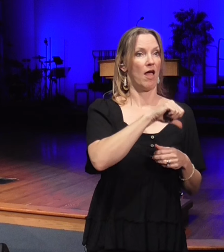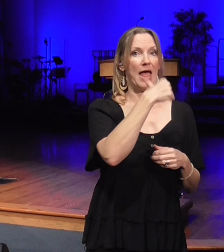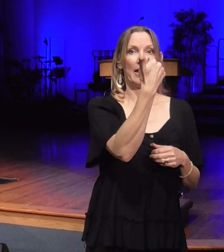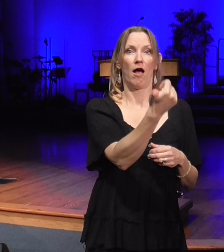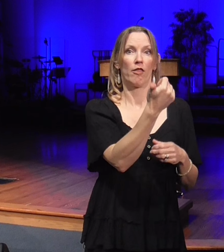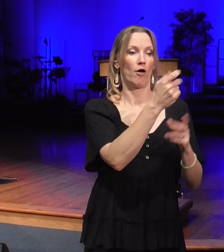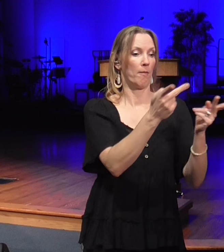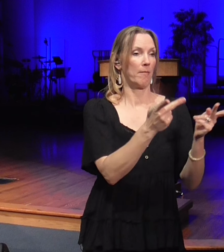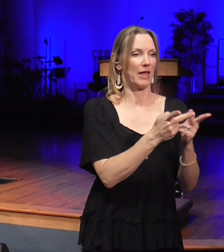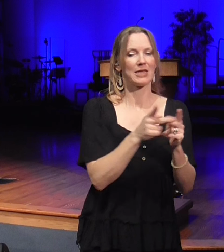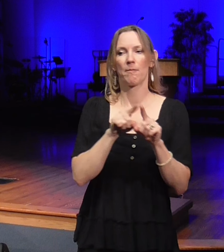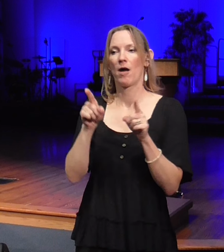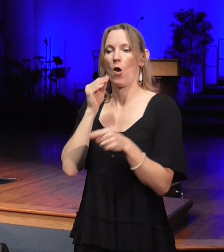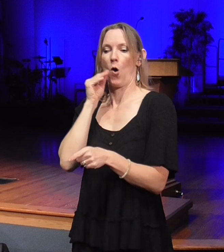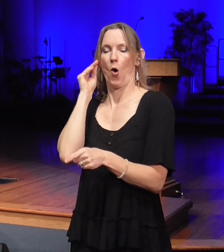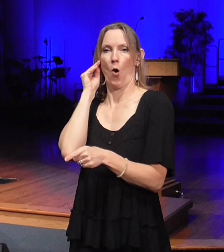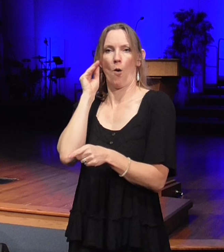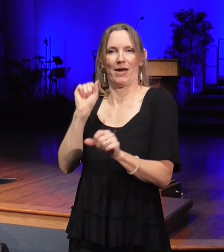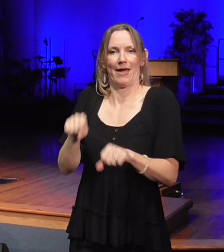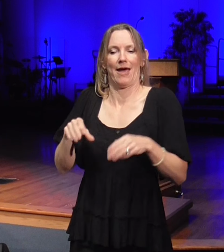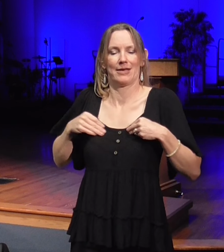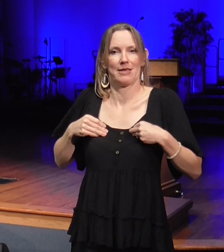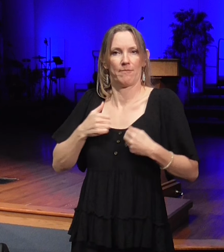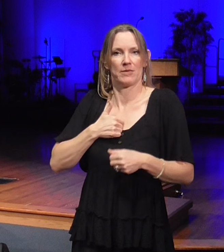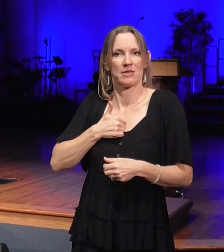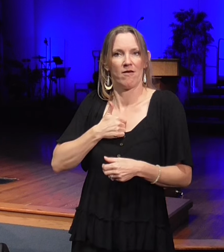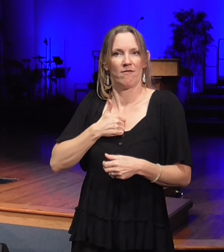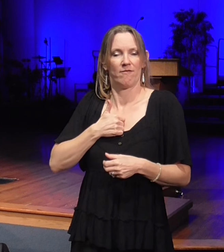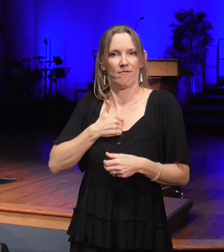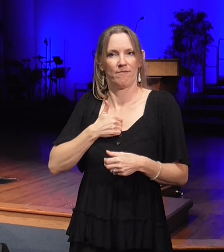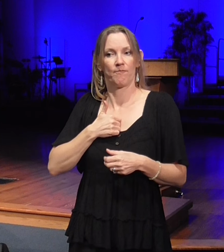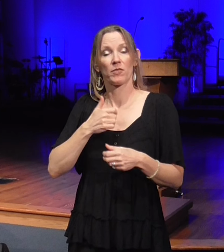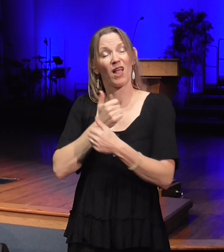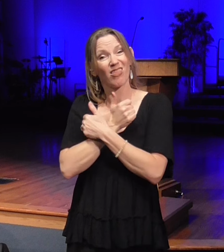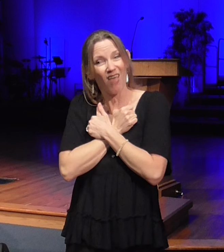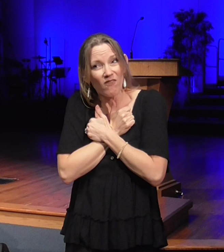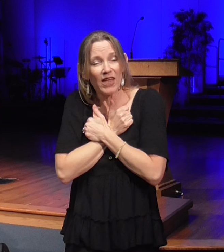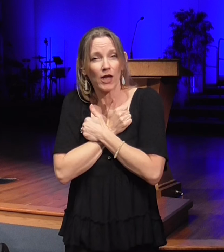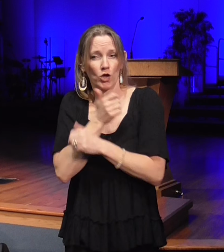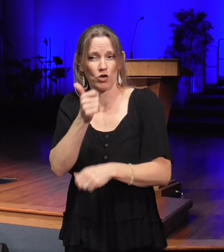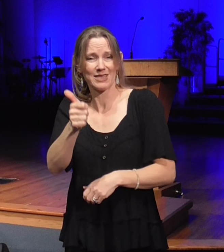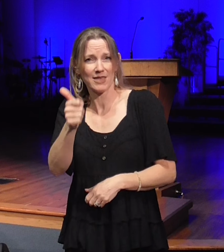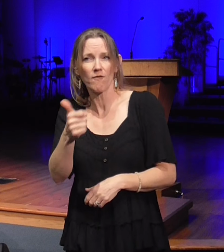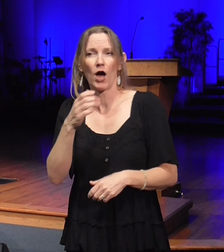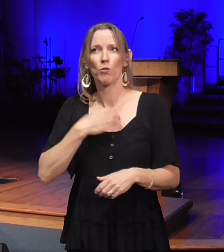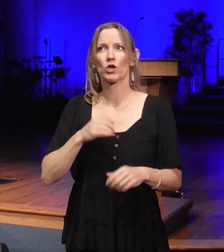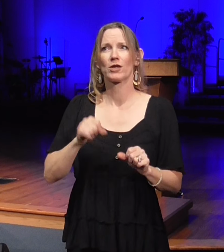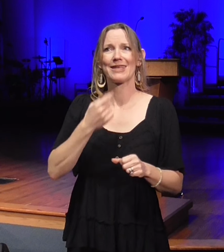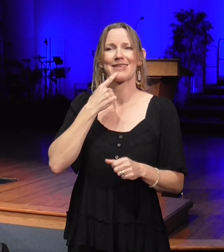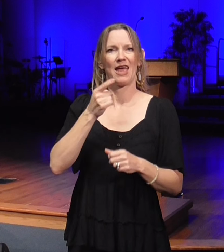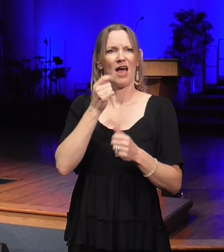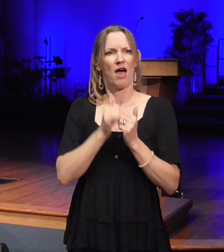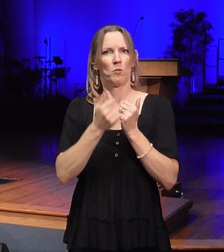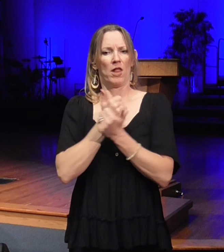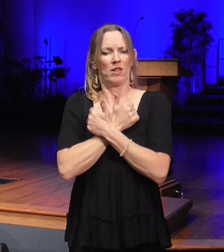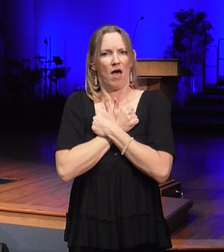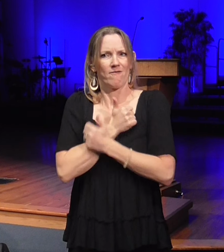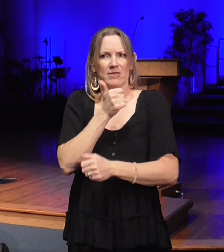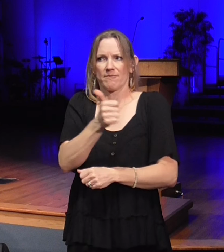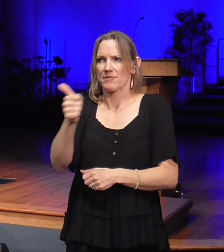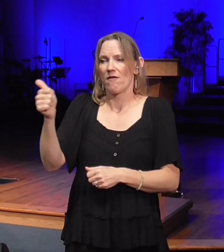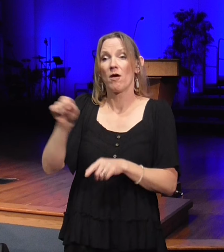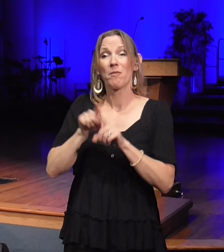able to accept ourselves. I wish I could say that it's loving yourself. I wish that everyone here loved themselves, but I